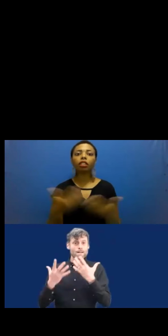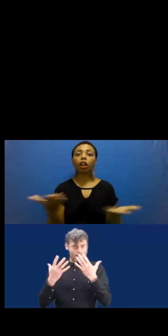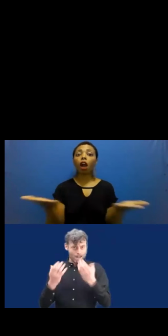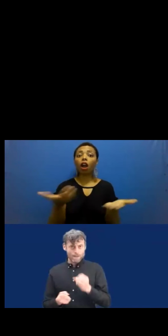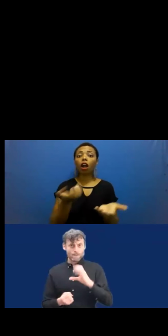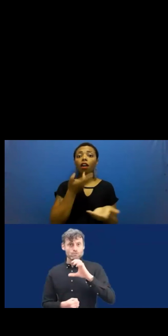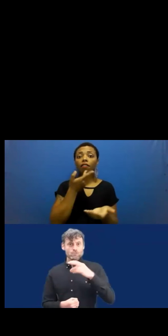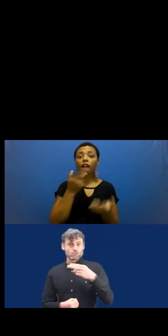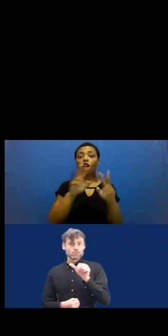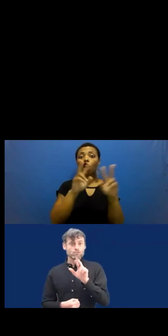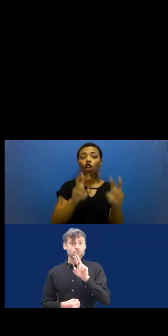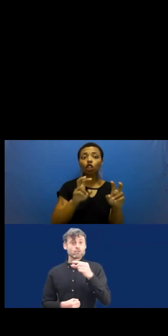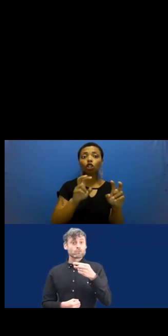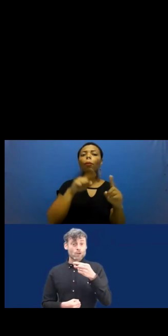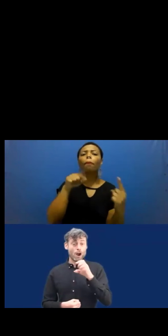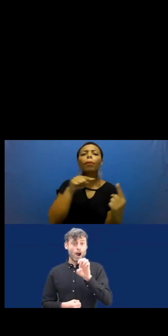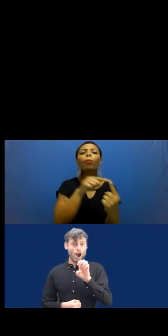purpose of the study.